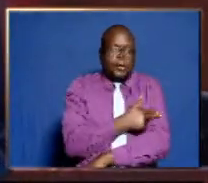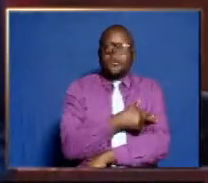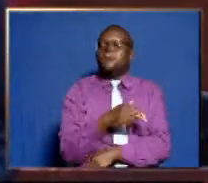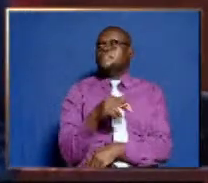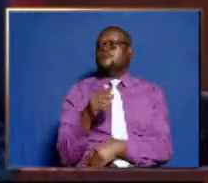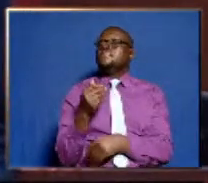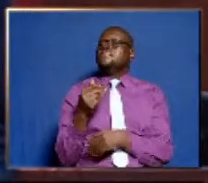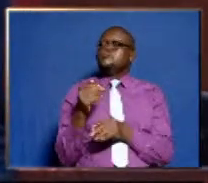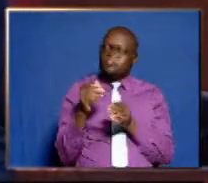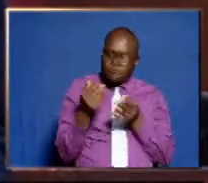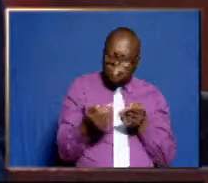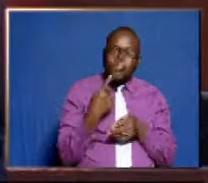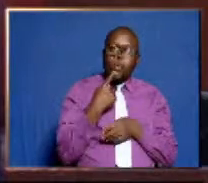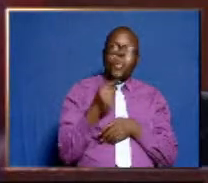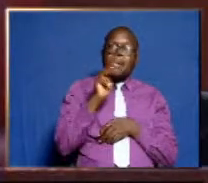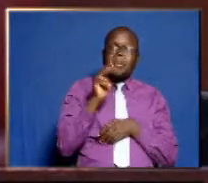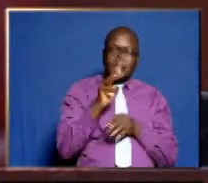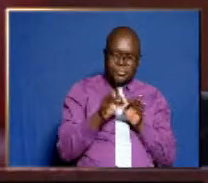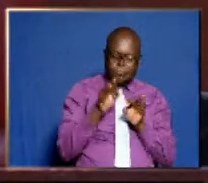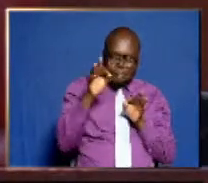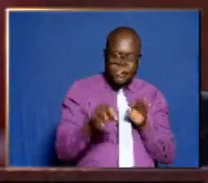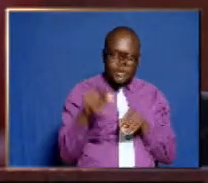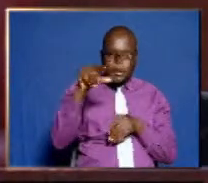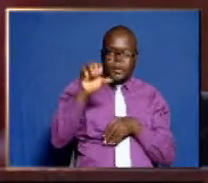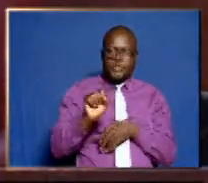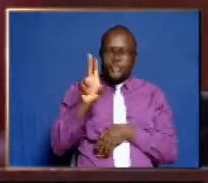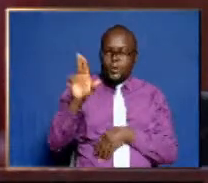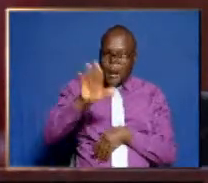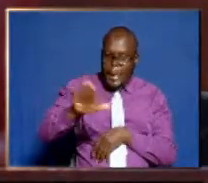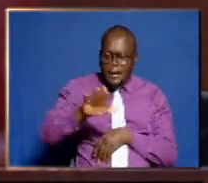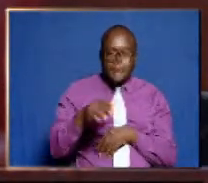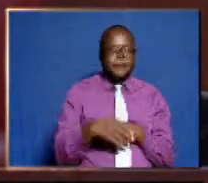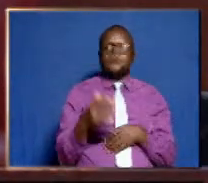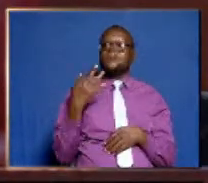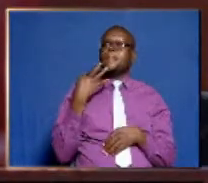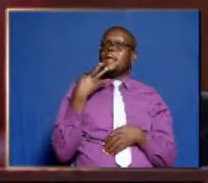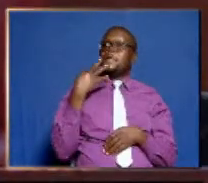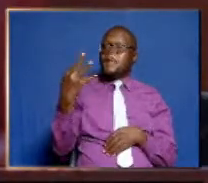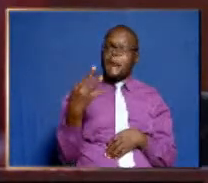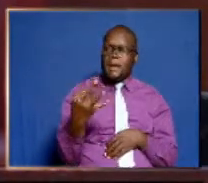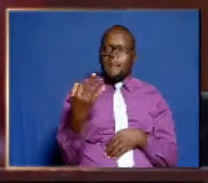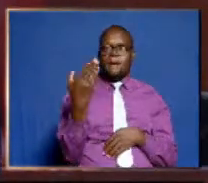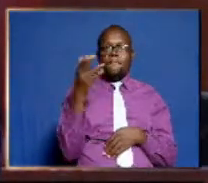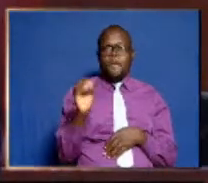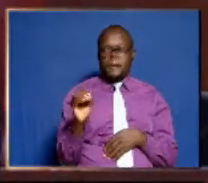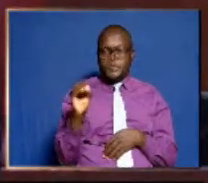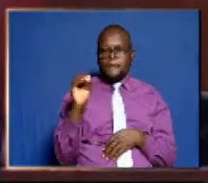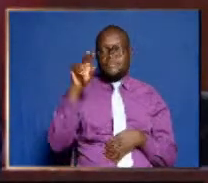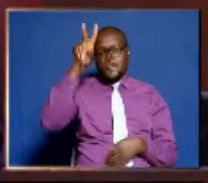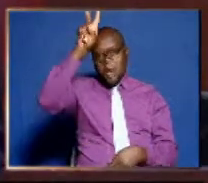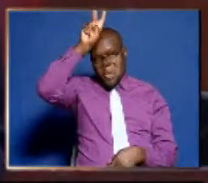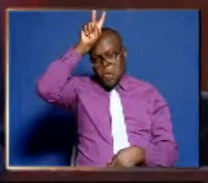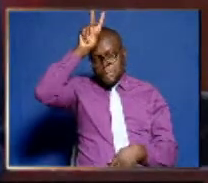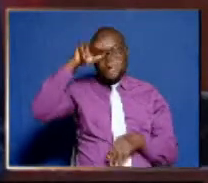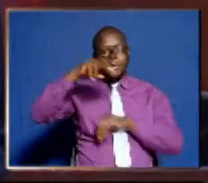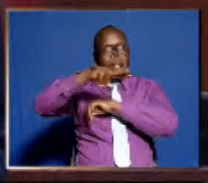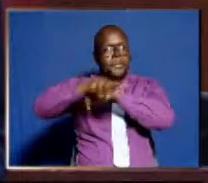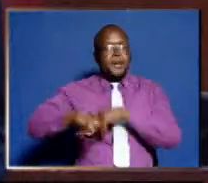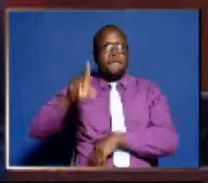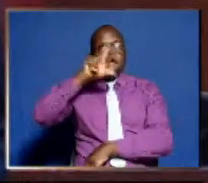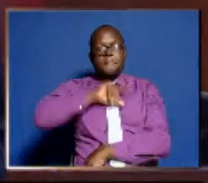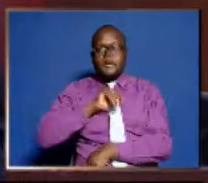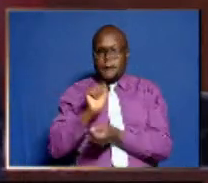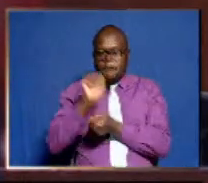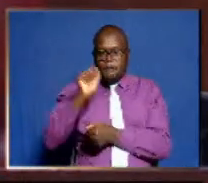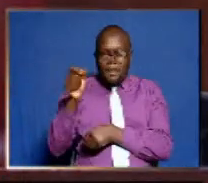100 meters from the GSU camp in Lokori, and 340 goats were taken away. On